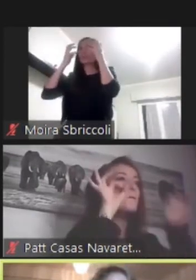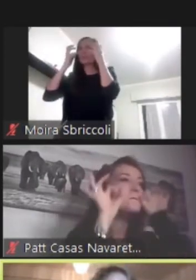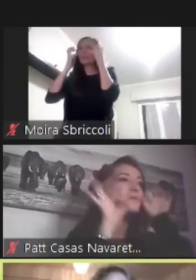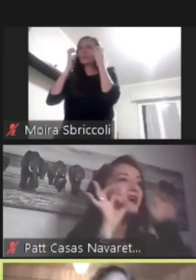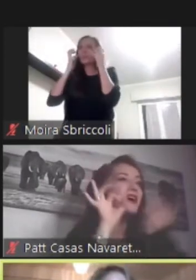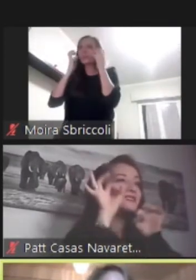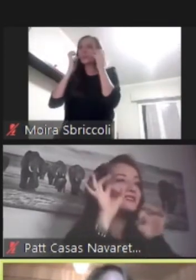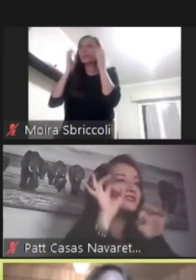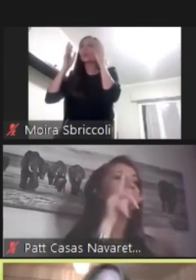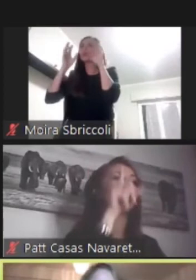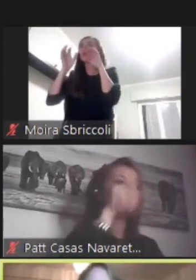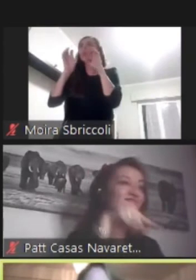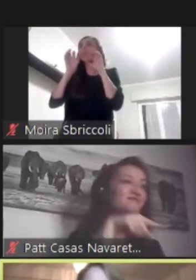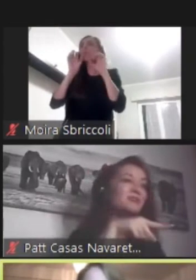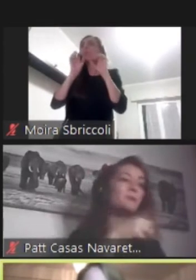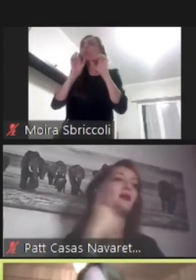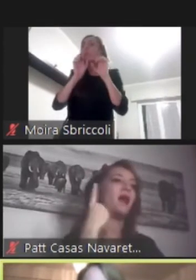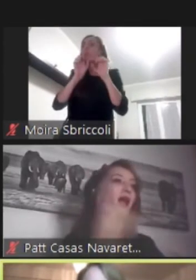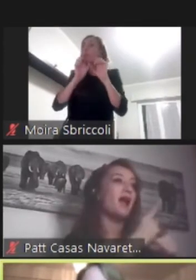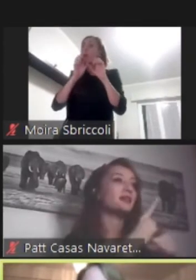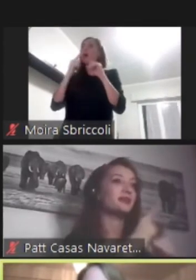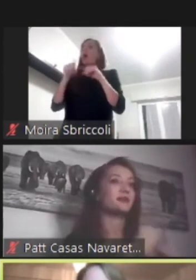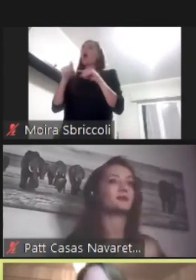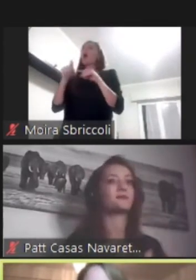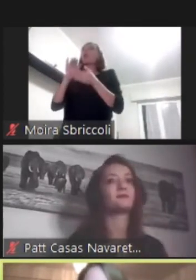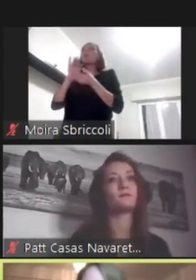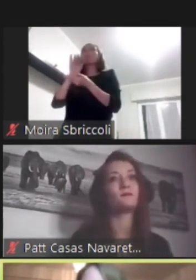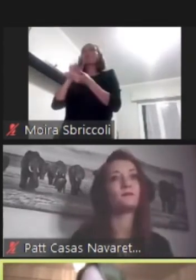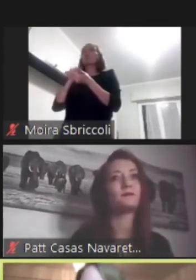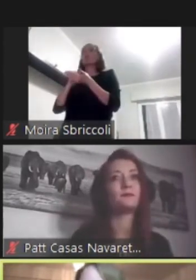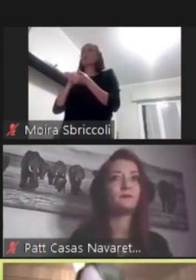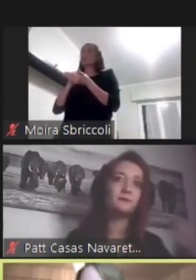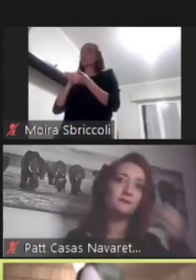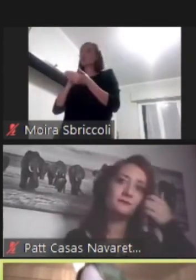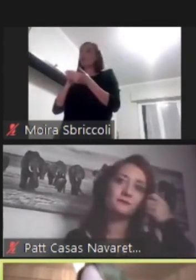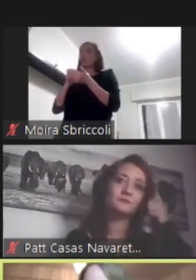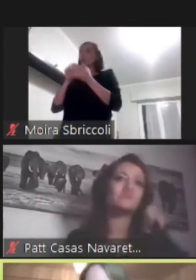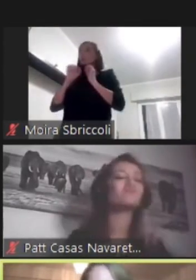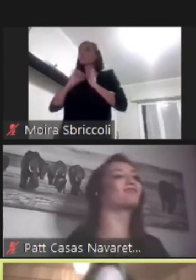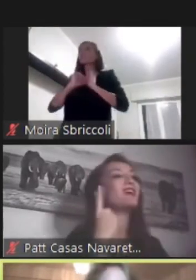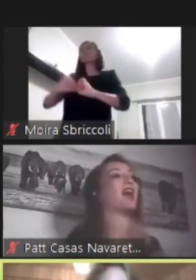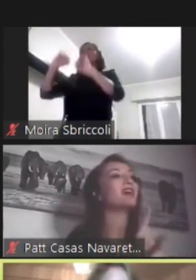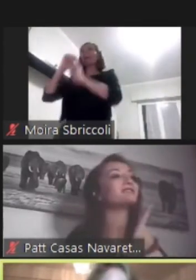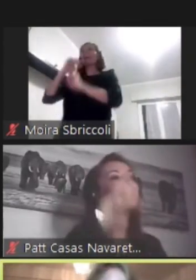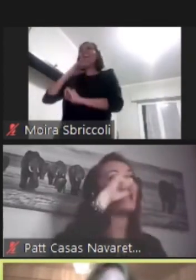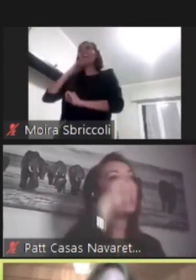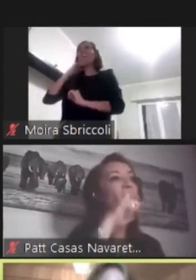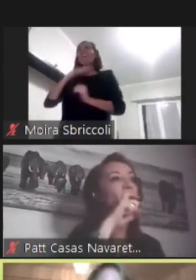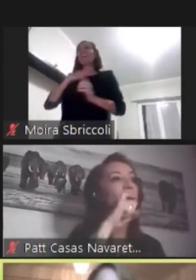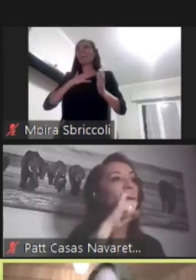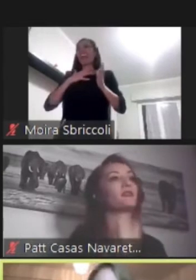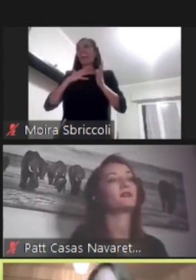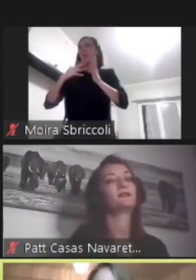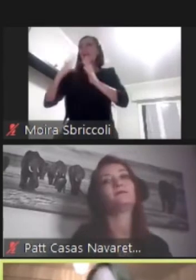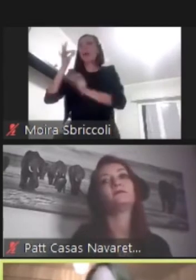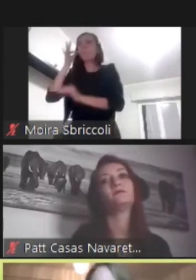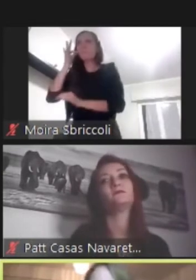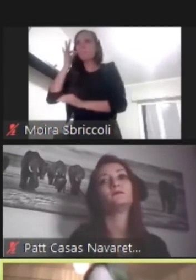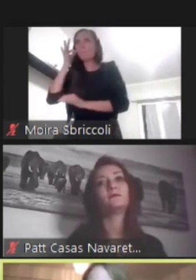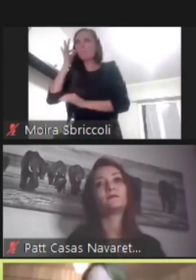So let's take a look at what the Indian gooseberry actually looks like.